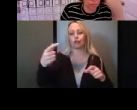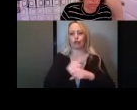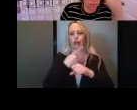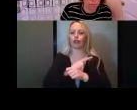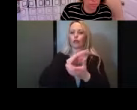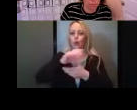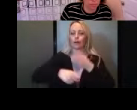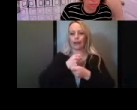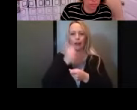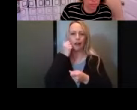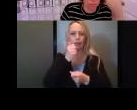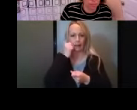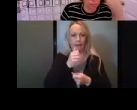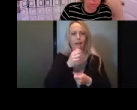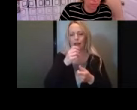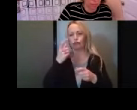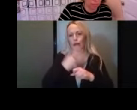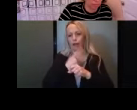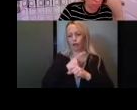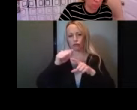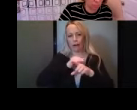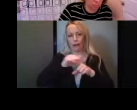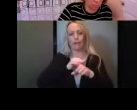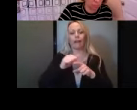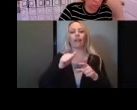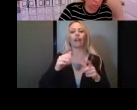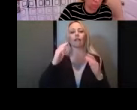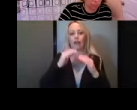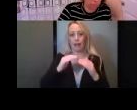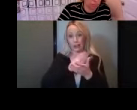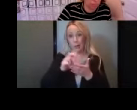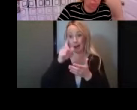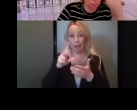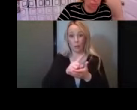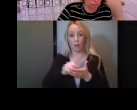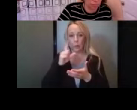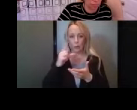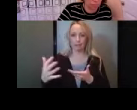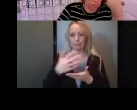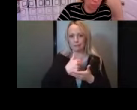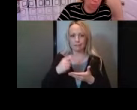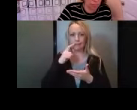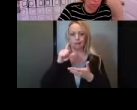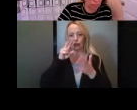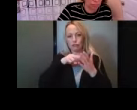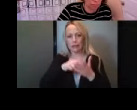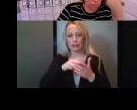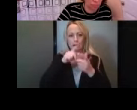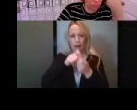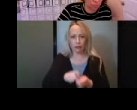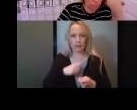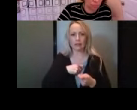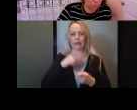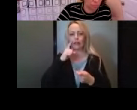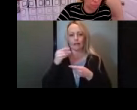the study, subjects would come into my lab every 2.5 weeks, and we would collect measures of reading accuracy, rate, fluency, and